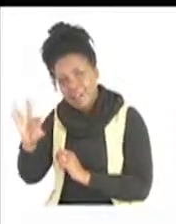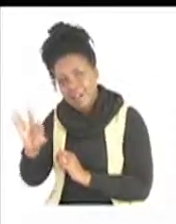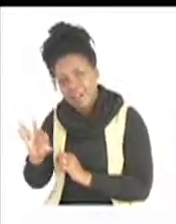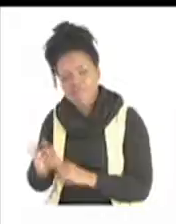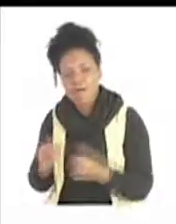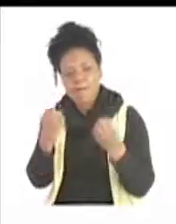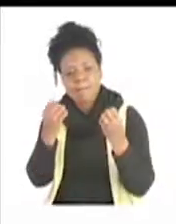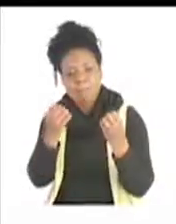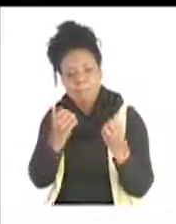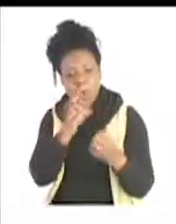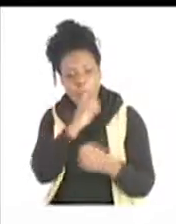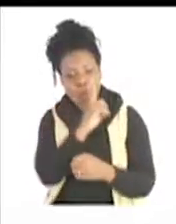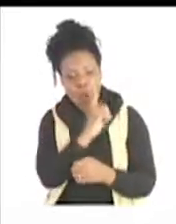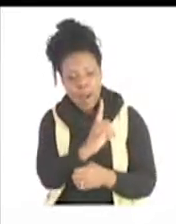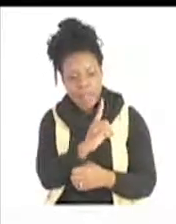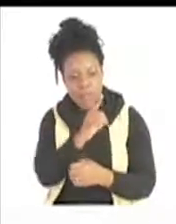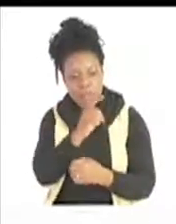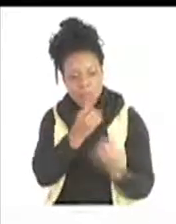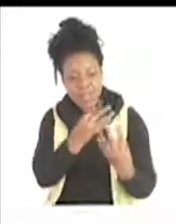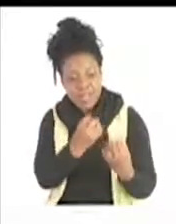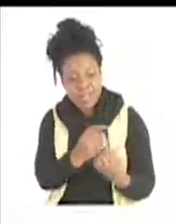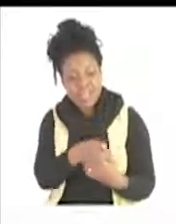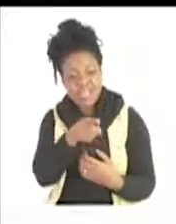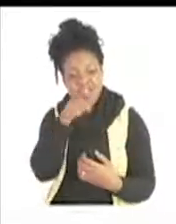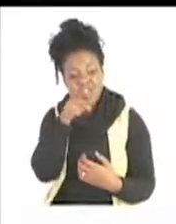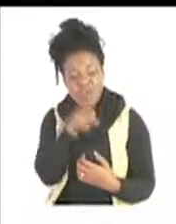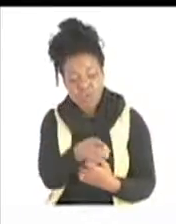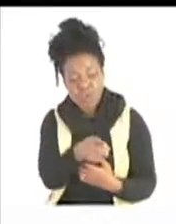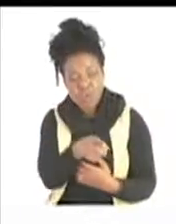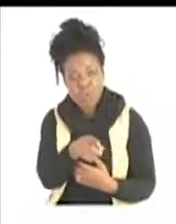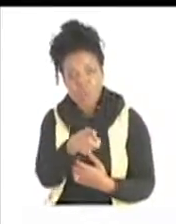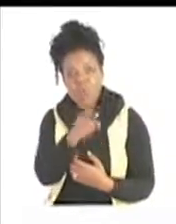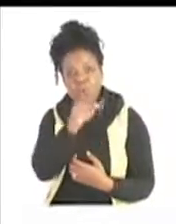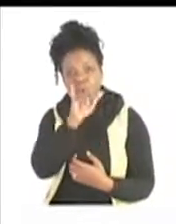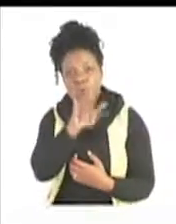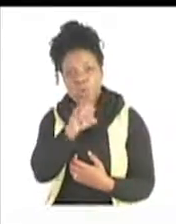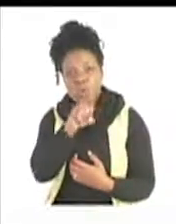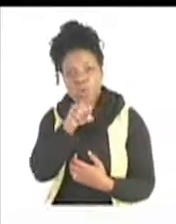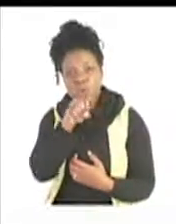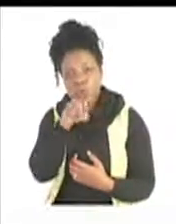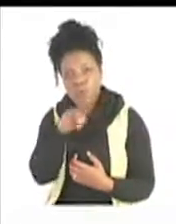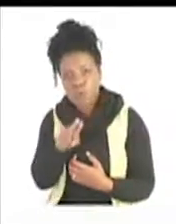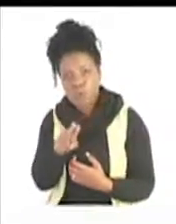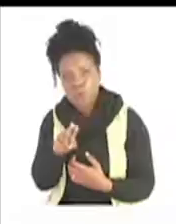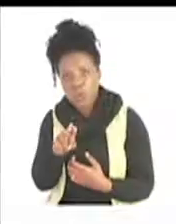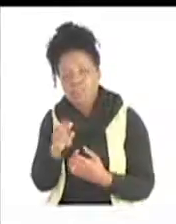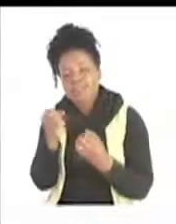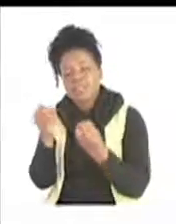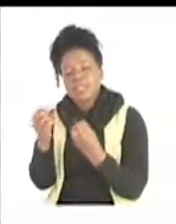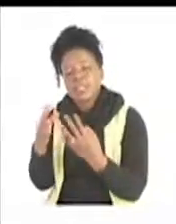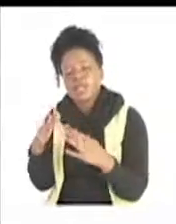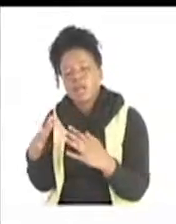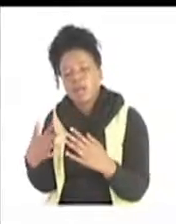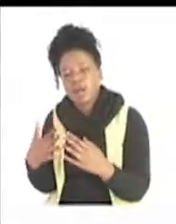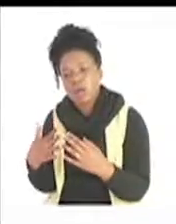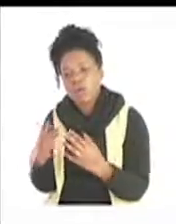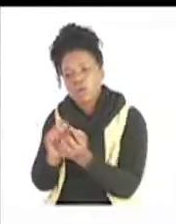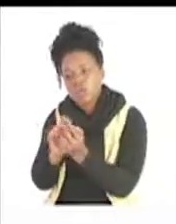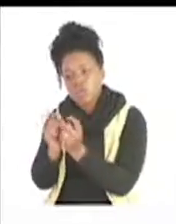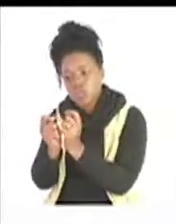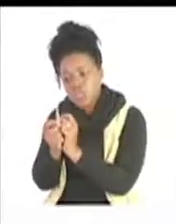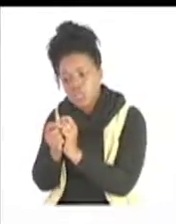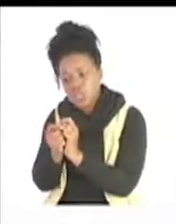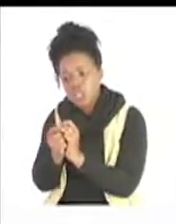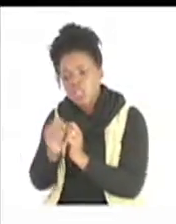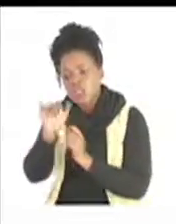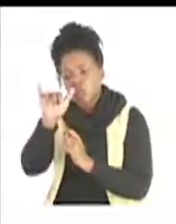becomes yourselves. He. When we are referring he to a reflexive pronoun, it